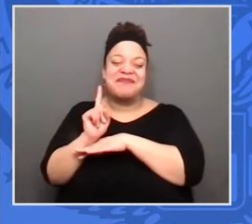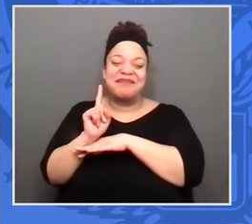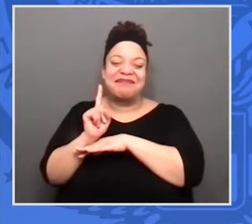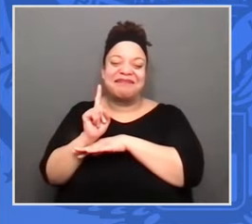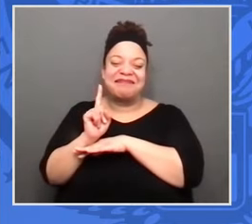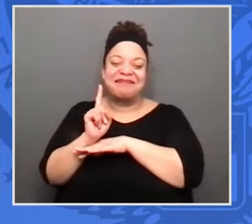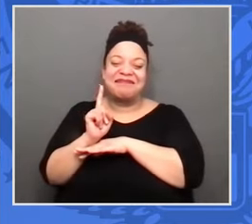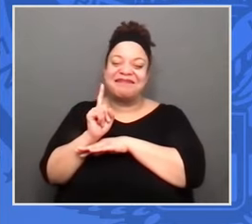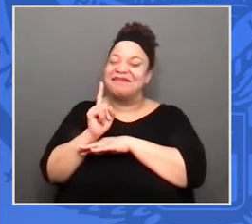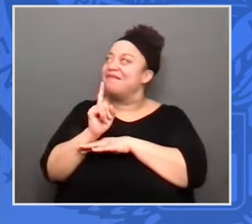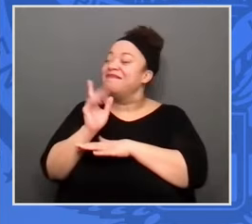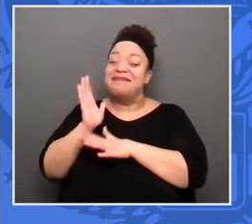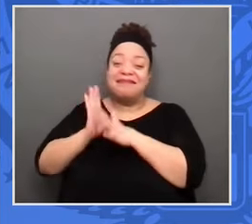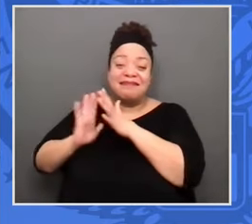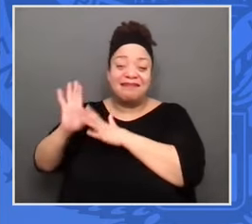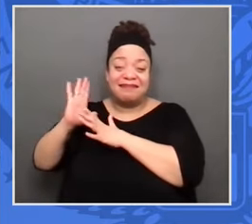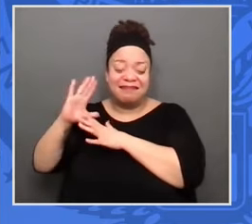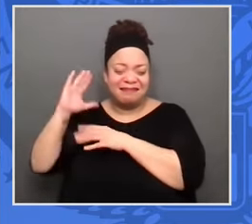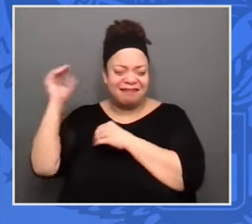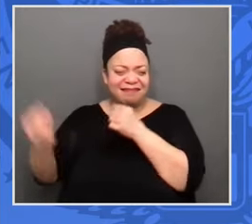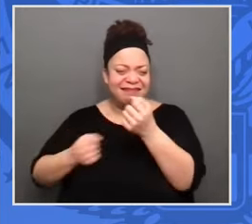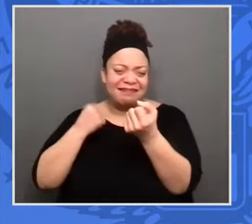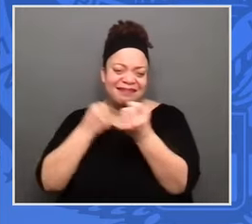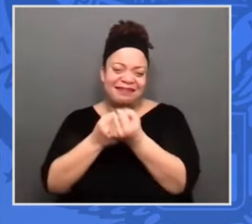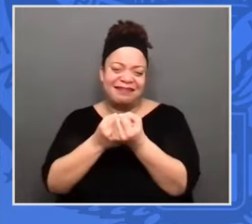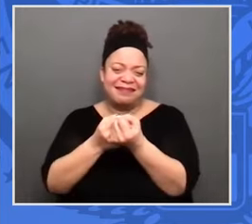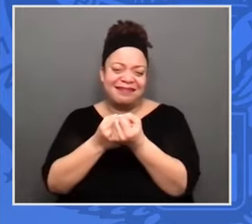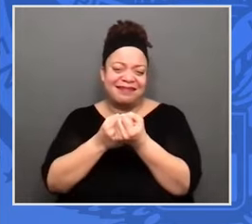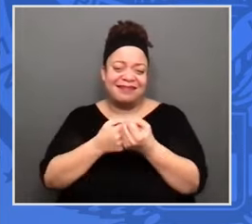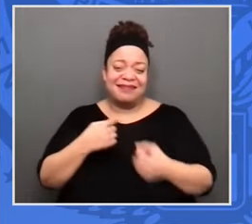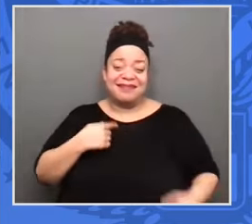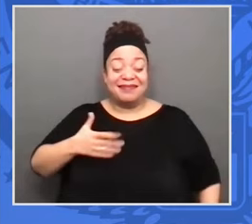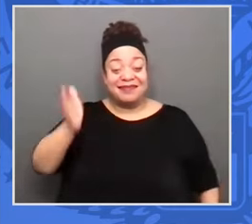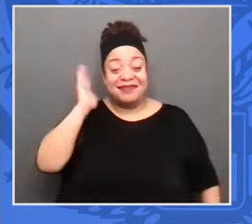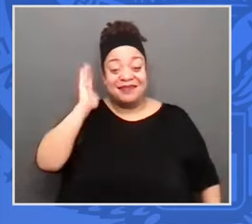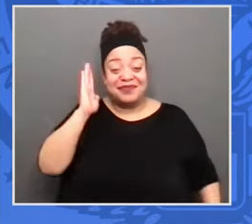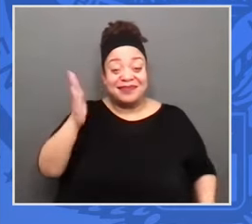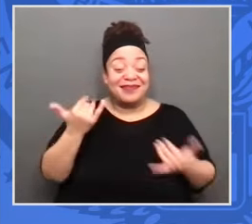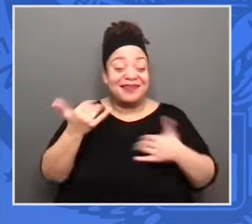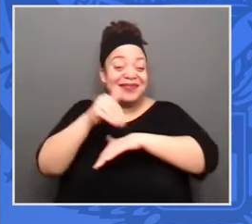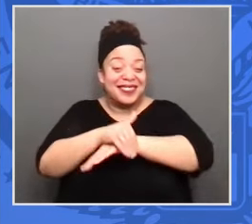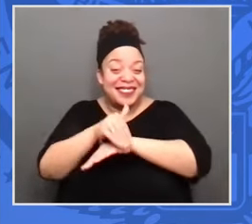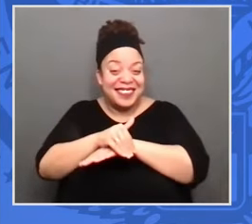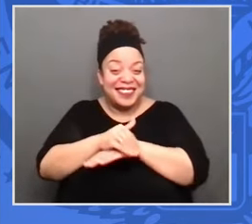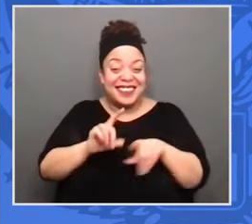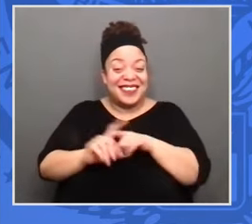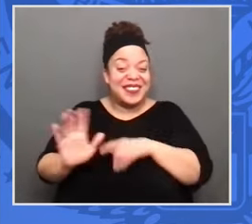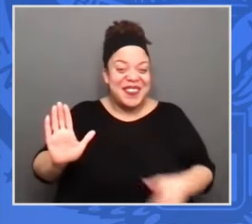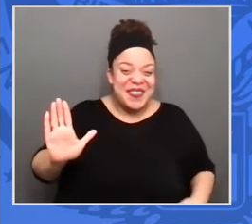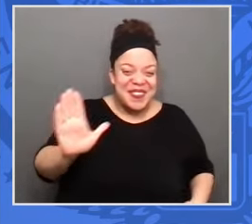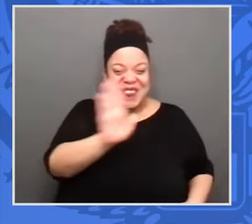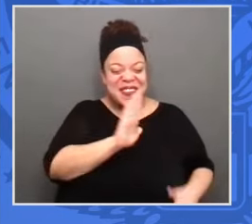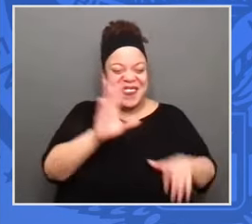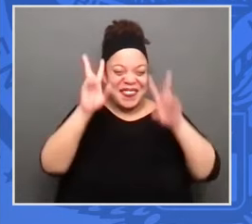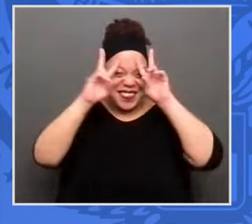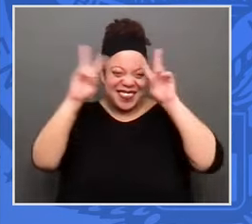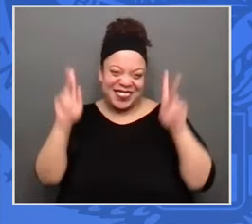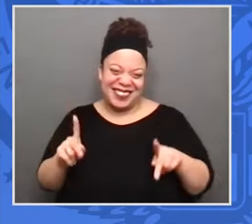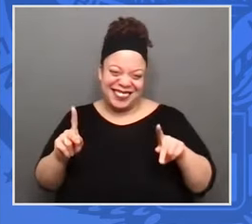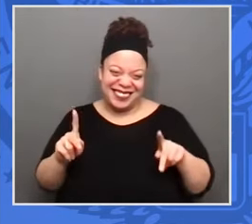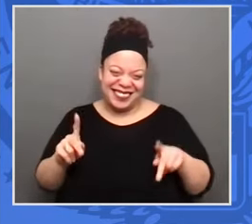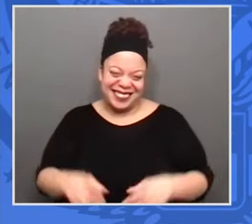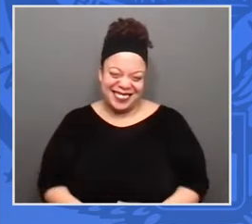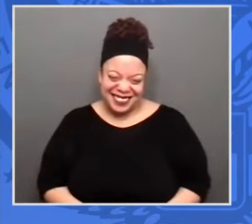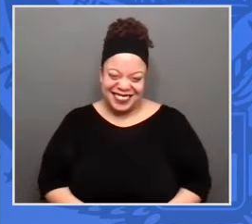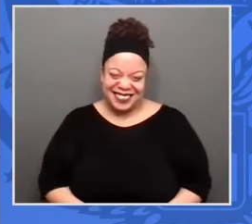before, to speak tonight as your Vice President. In many ways, this moment embodies our